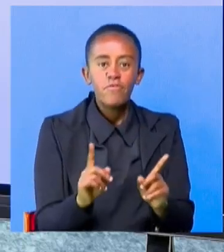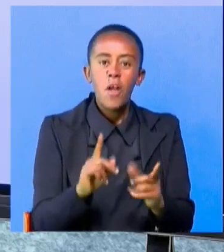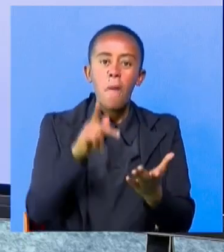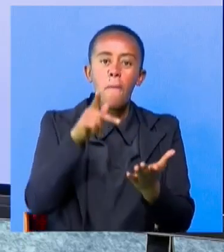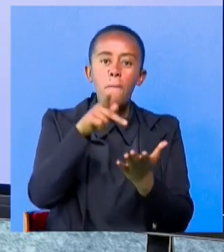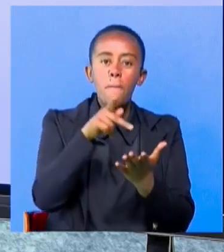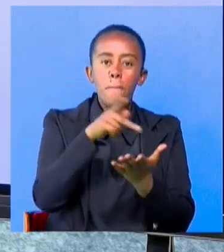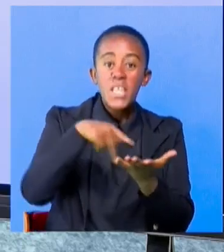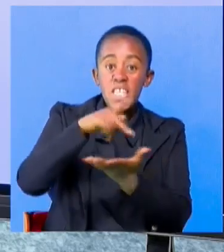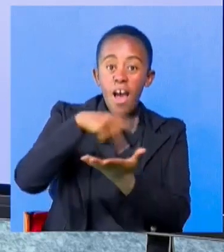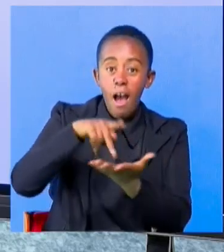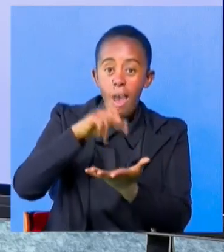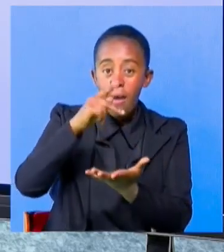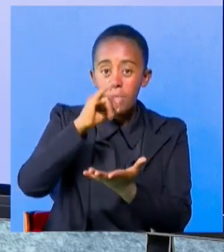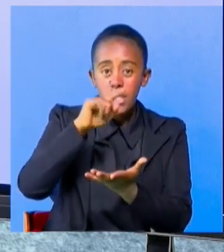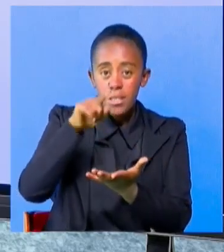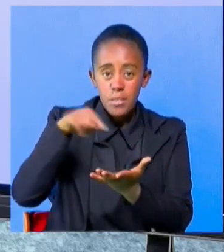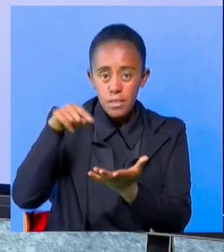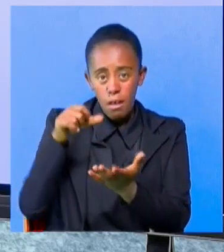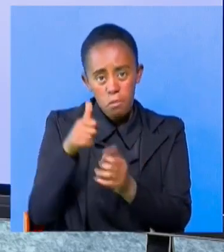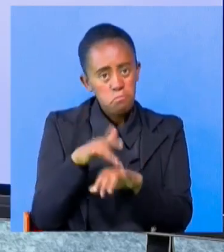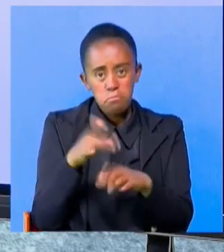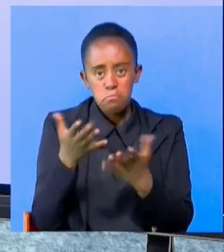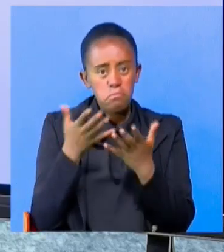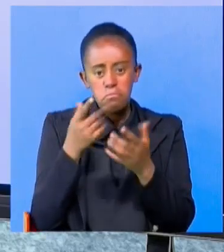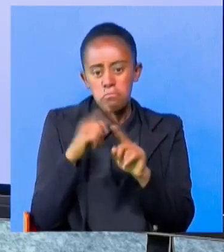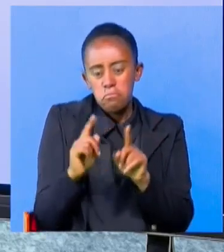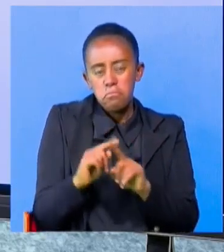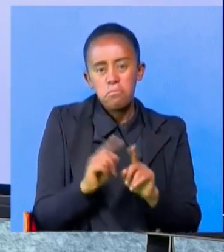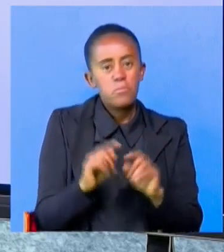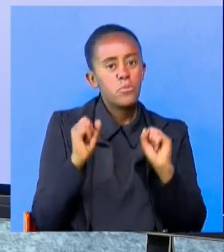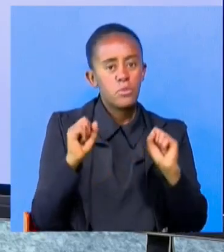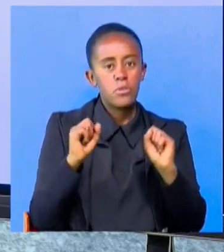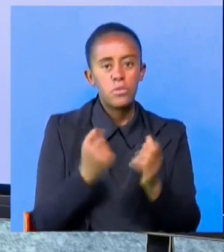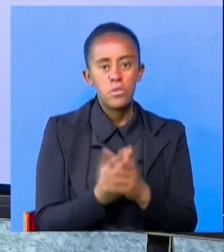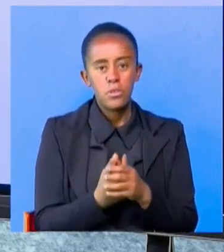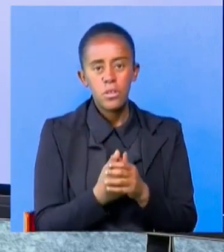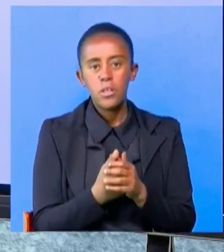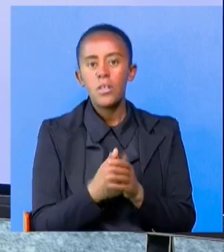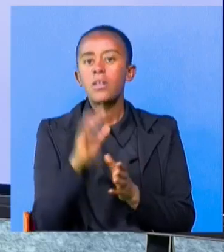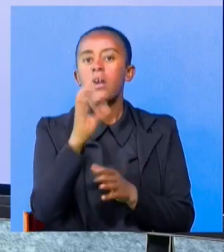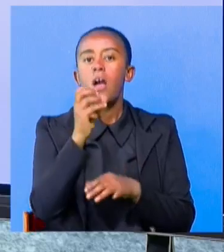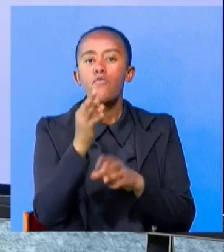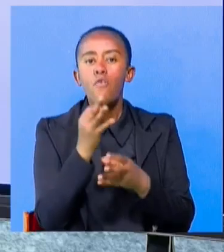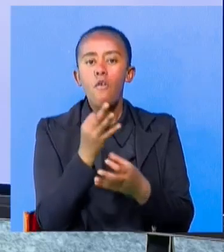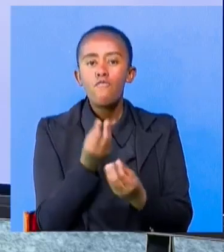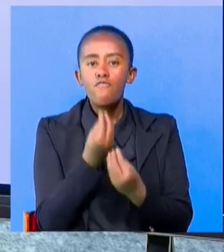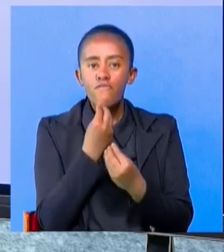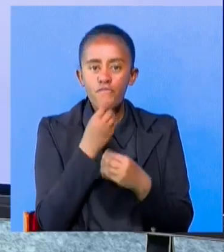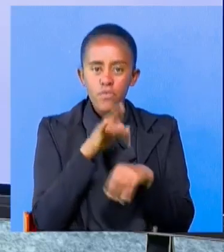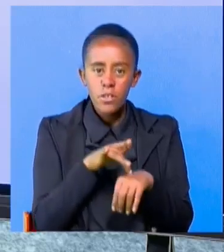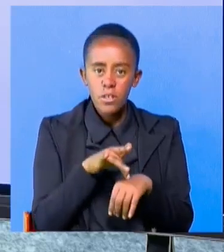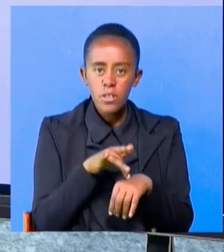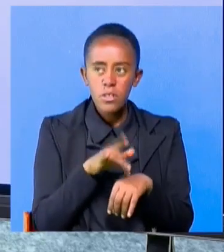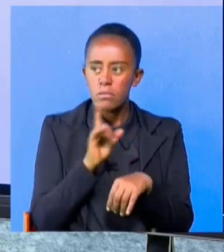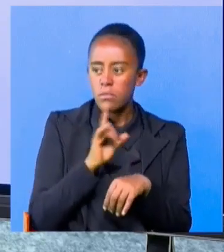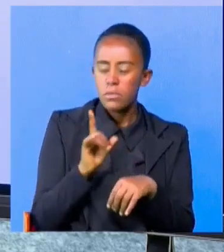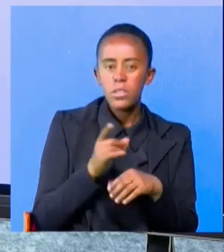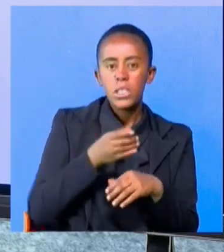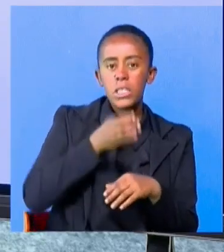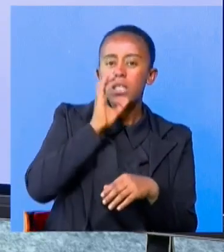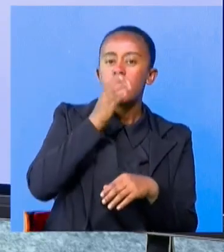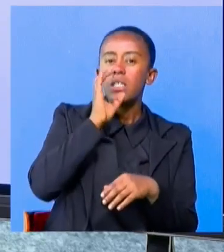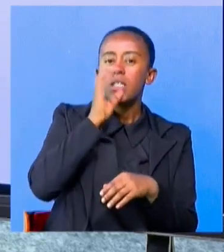pizza, something that you like, okay? And also the kind of food that, the kind of drink that you may